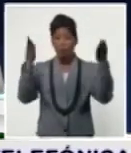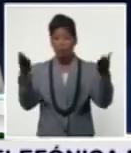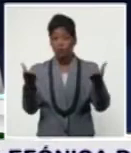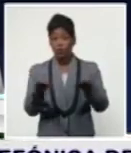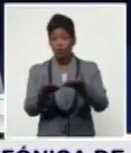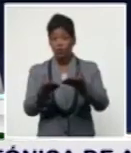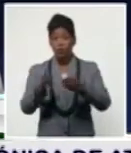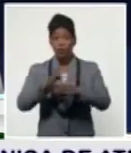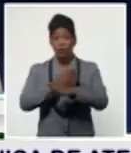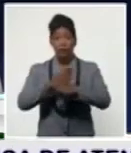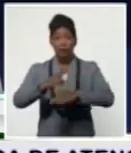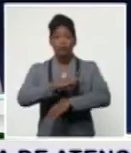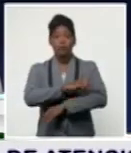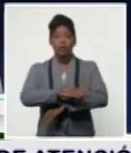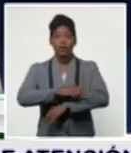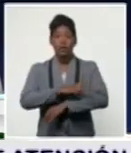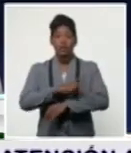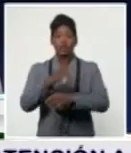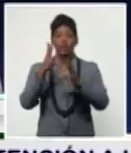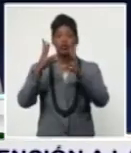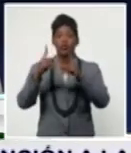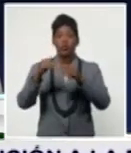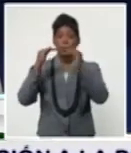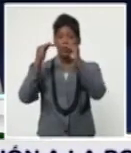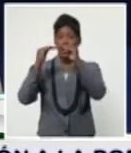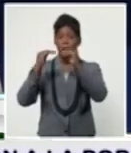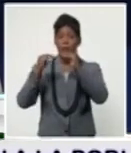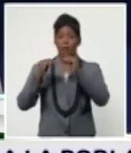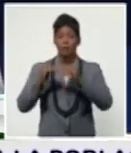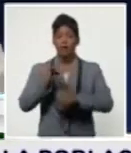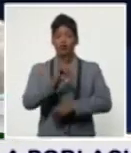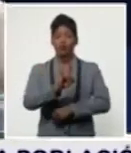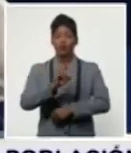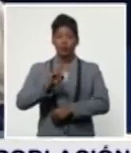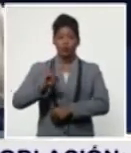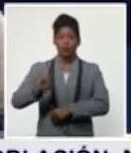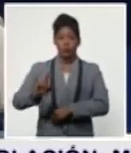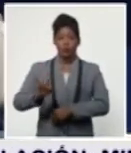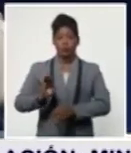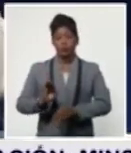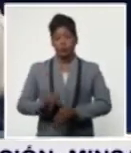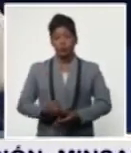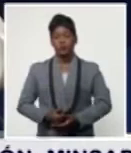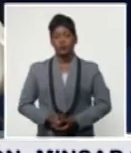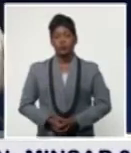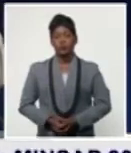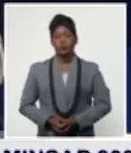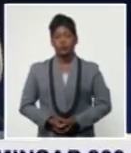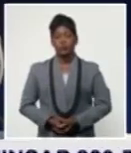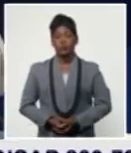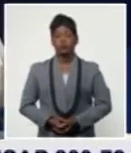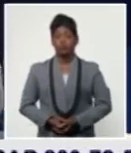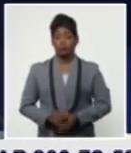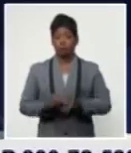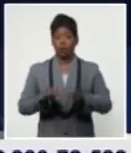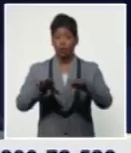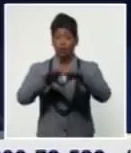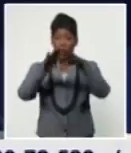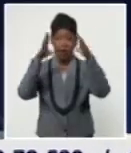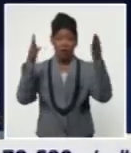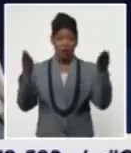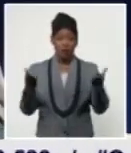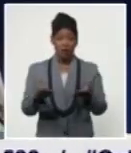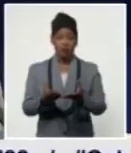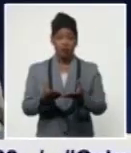the 99th place in the list of countries of the world reporting COVID-19. This